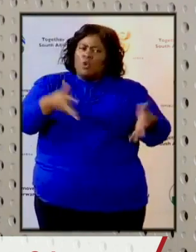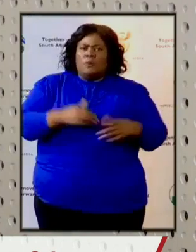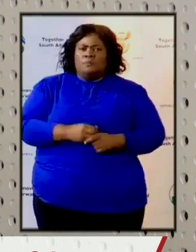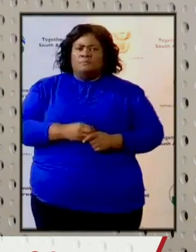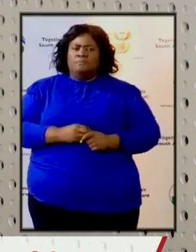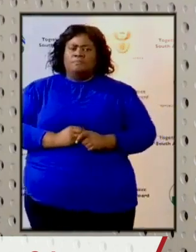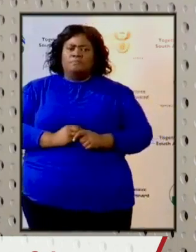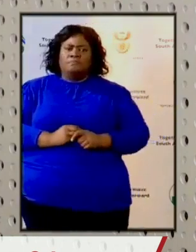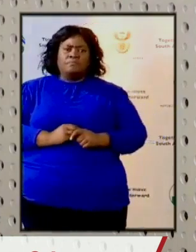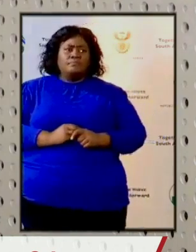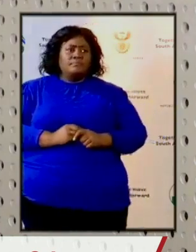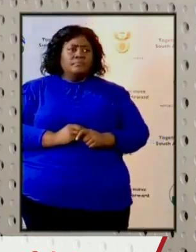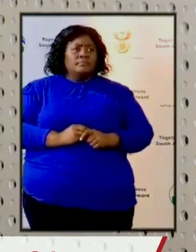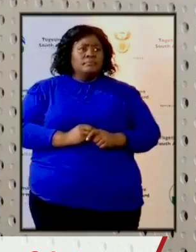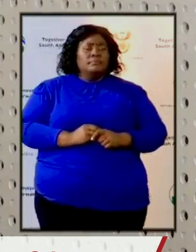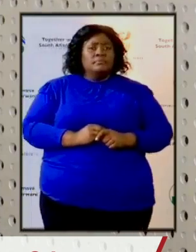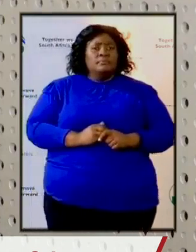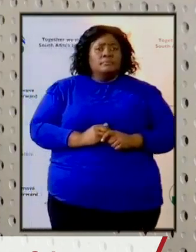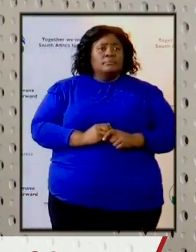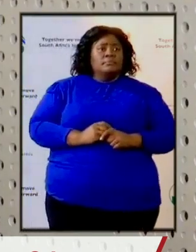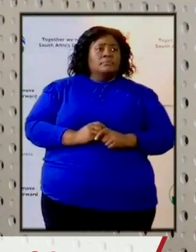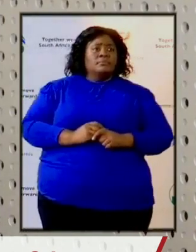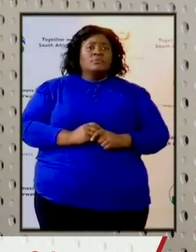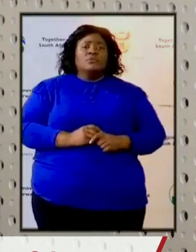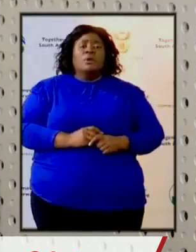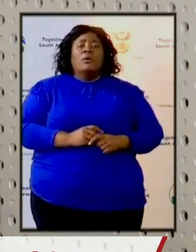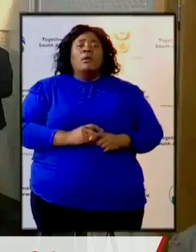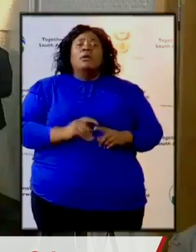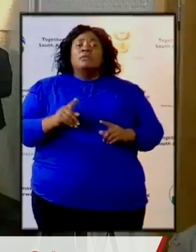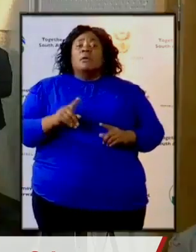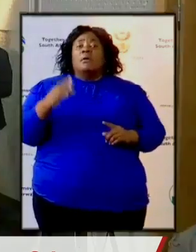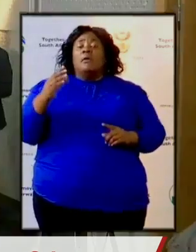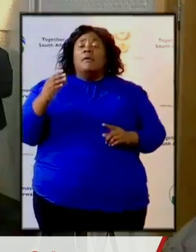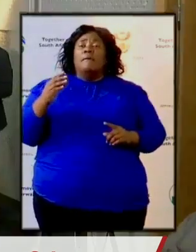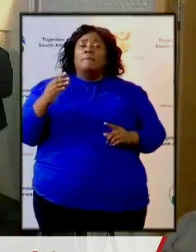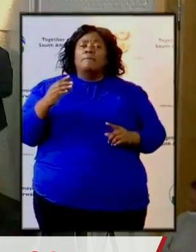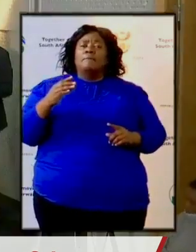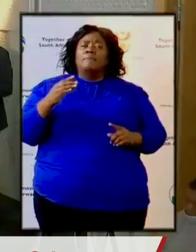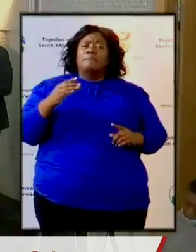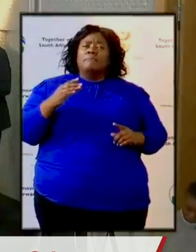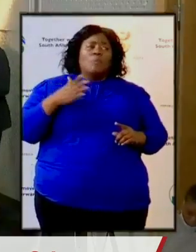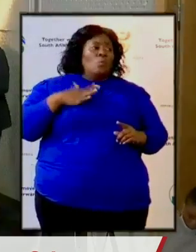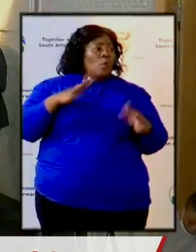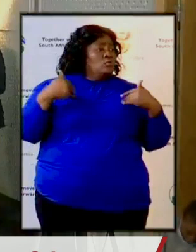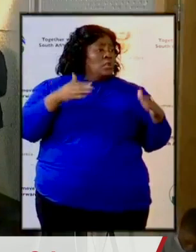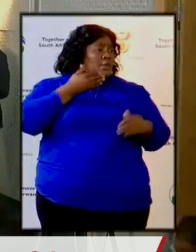shift the question to another minister. Who wants to start, colleagues?